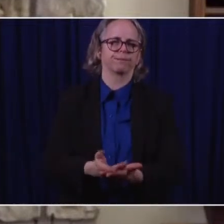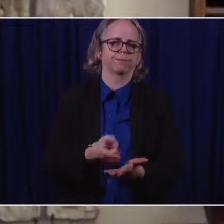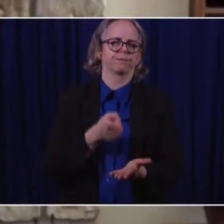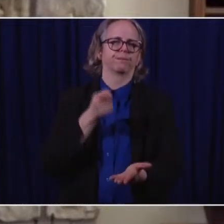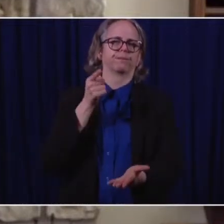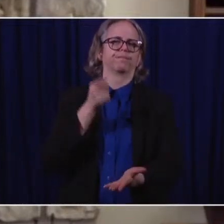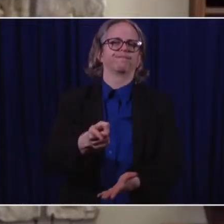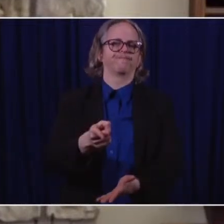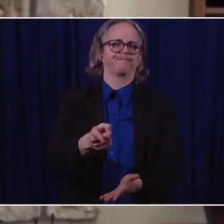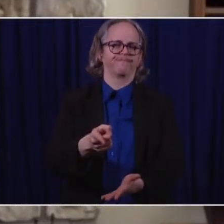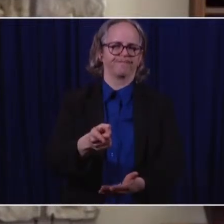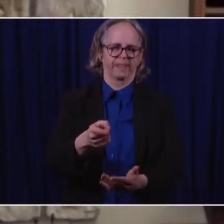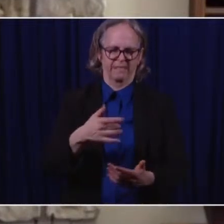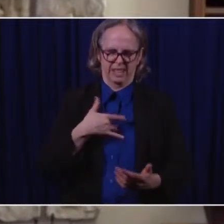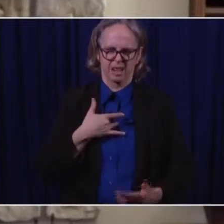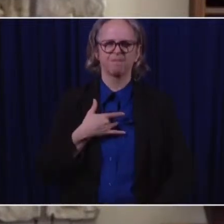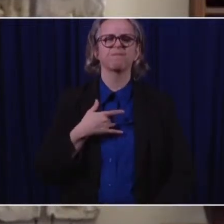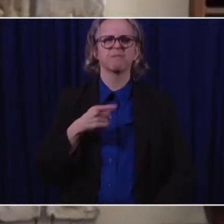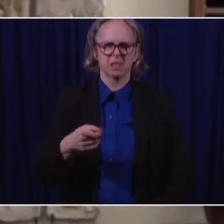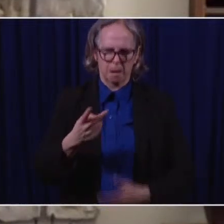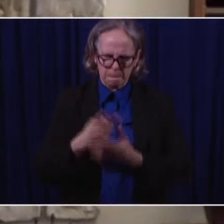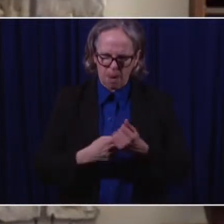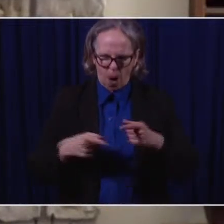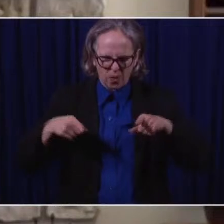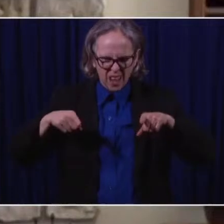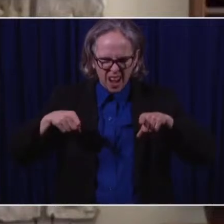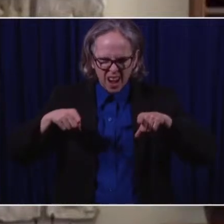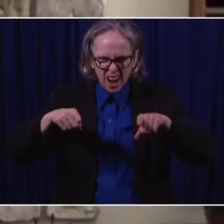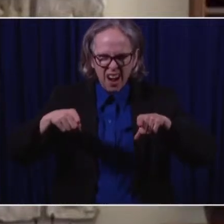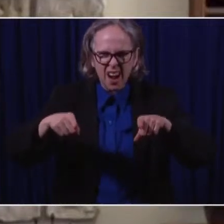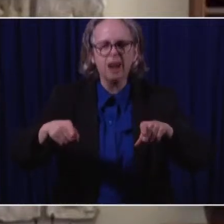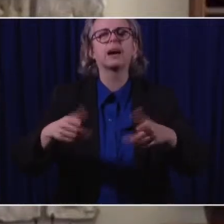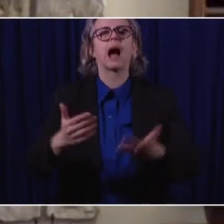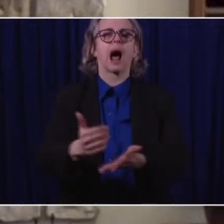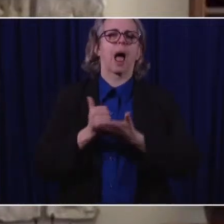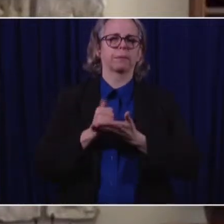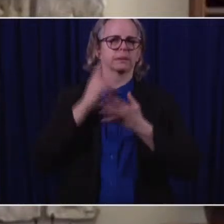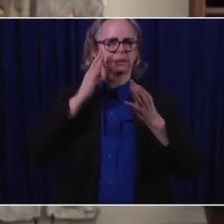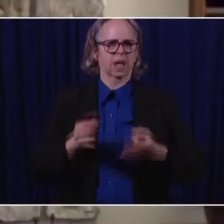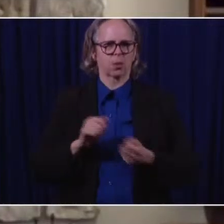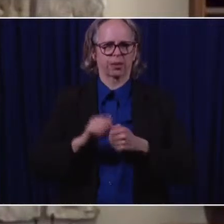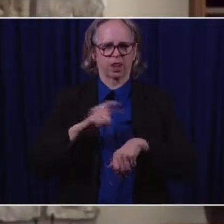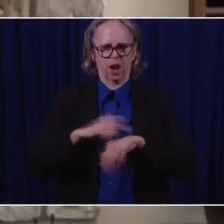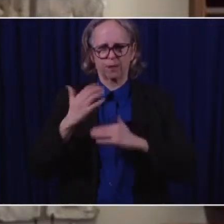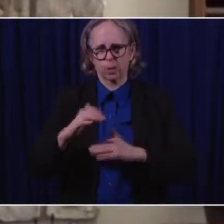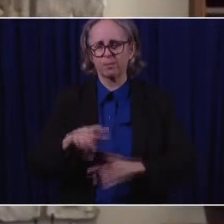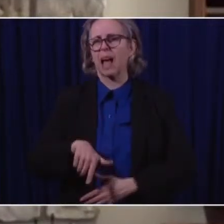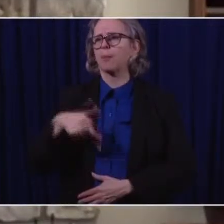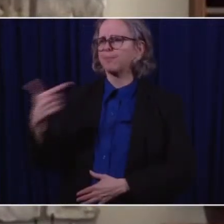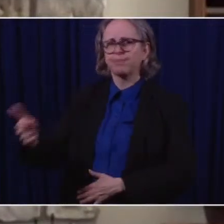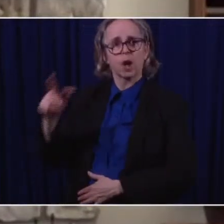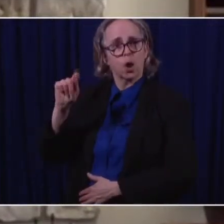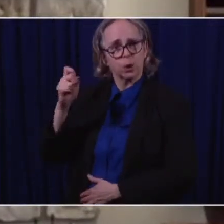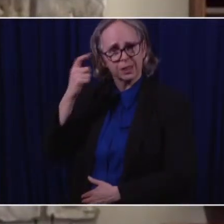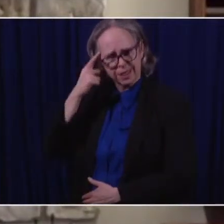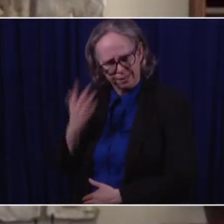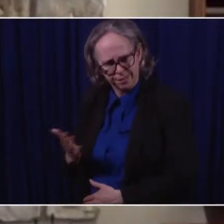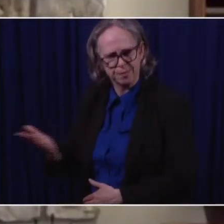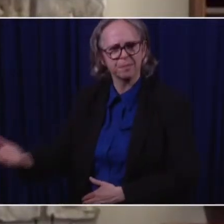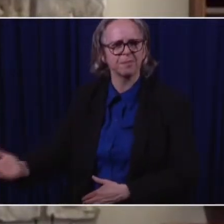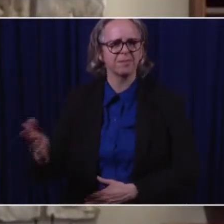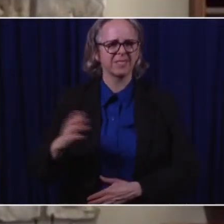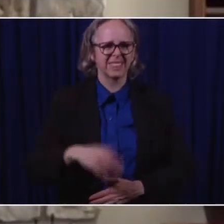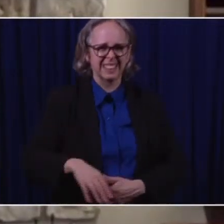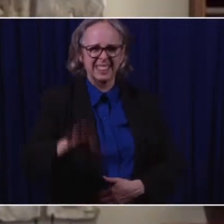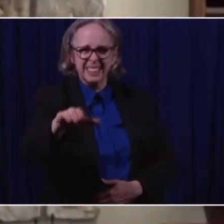has made a big difference. Lieutenant Governor. Yeah, thanks, Governor. Look, Kevin asks a challenging